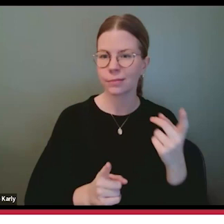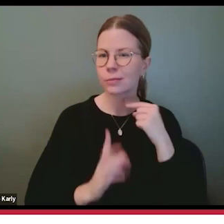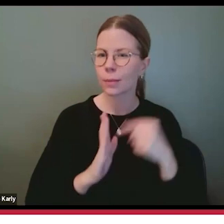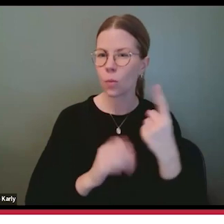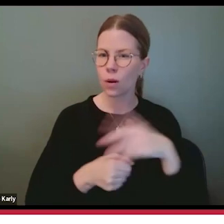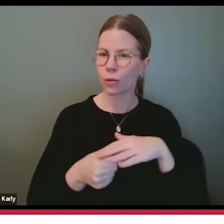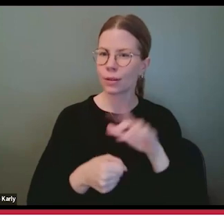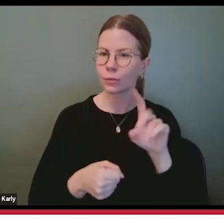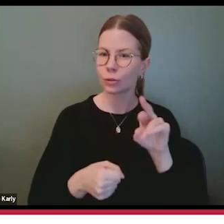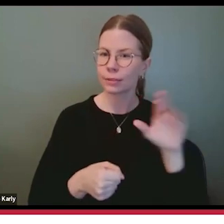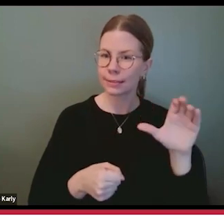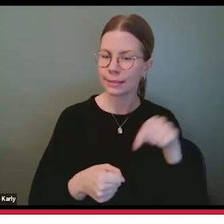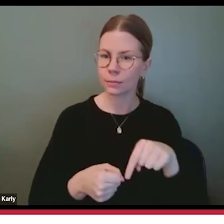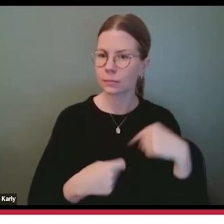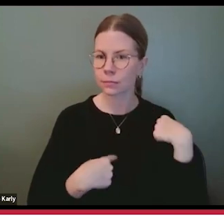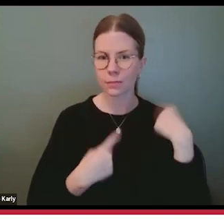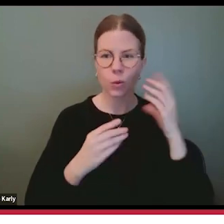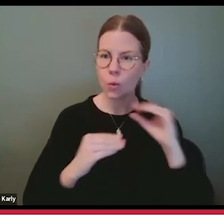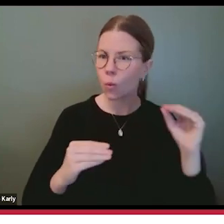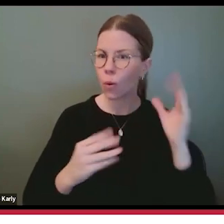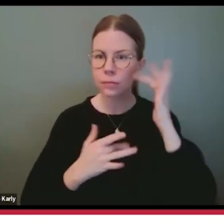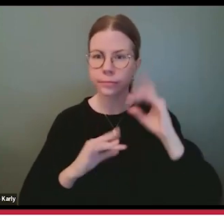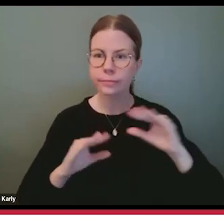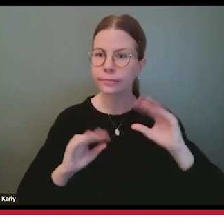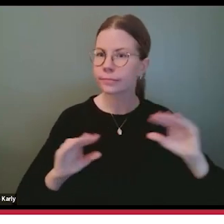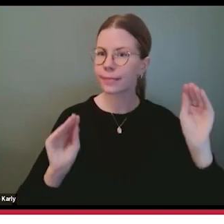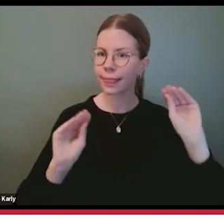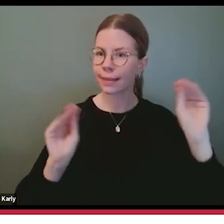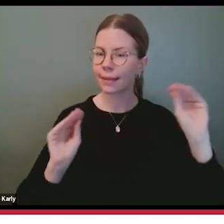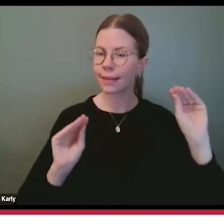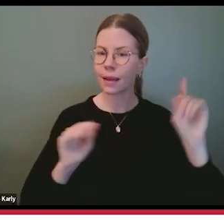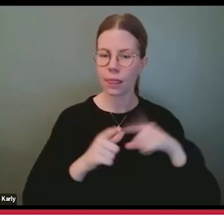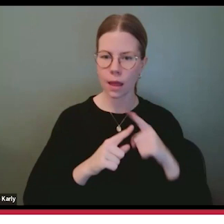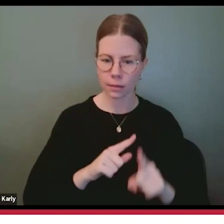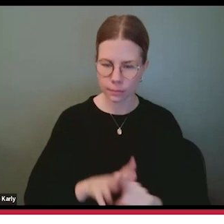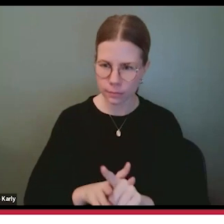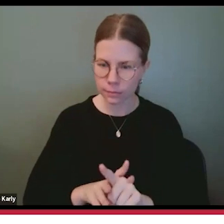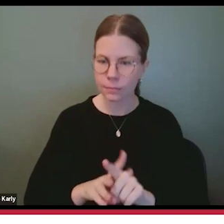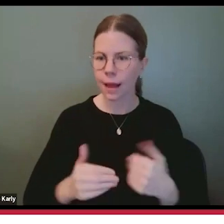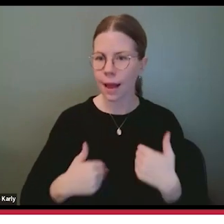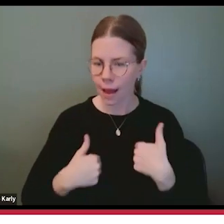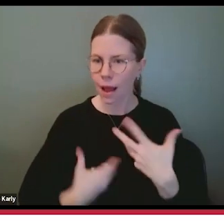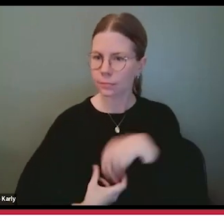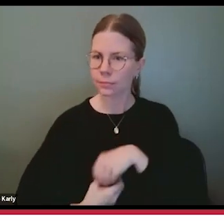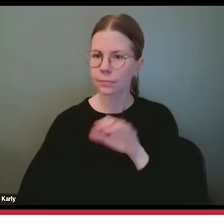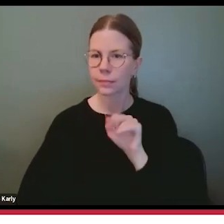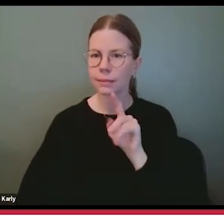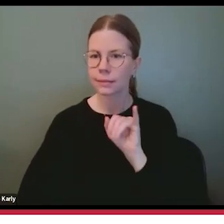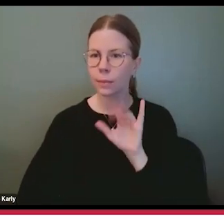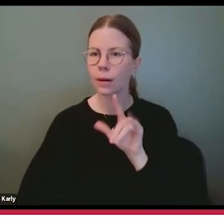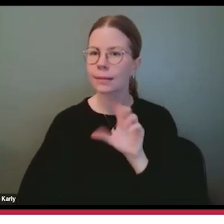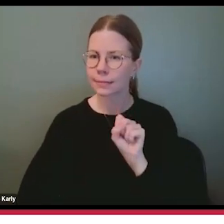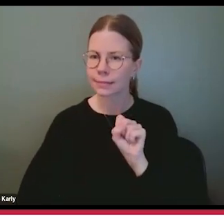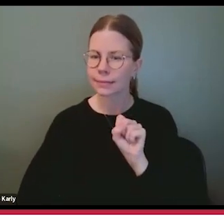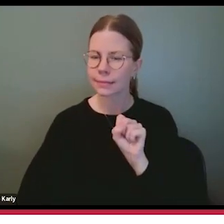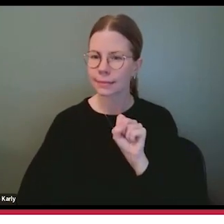group showed that they did have antibodies that were responsive to Ebola, suggesting that they had